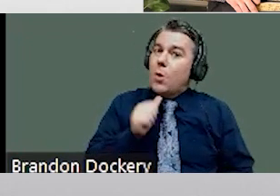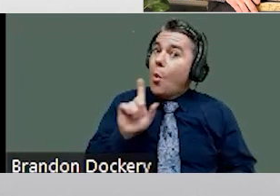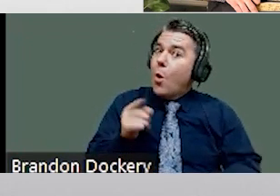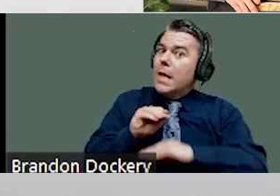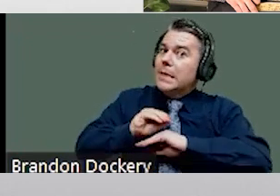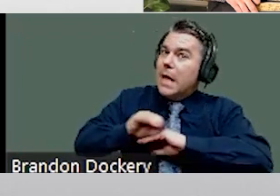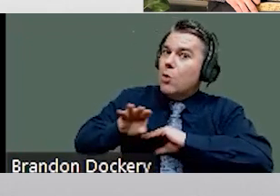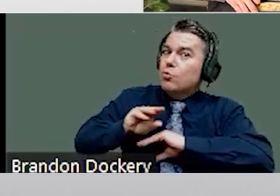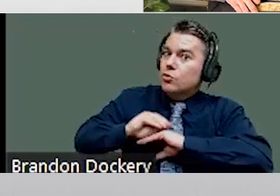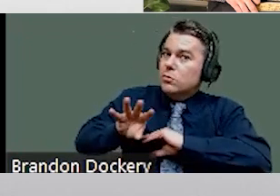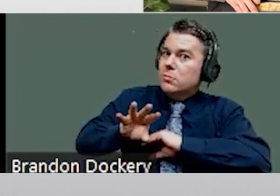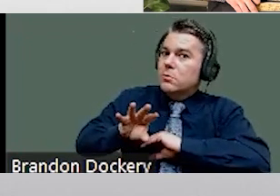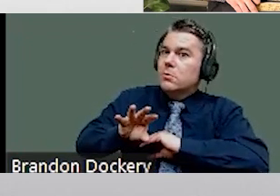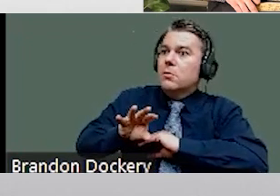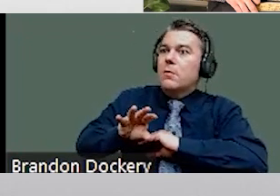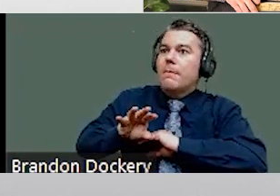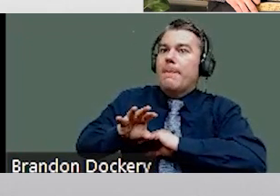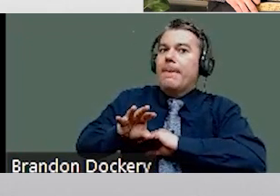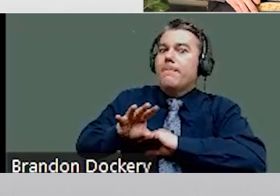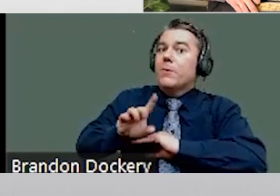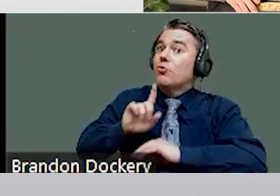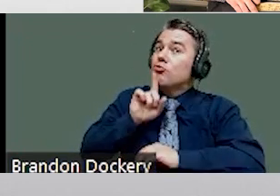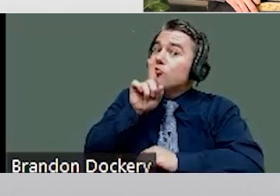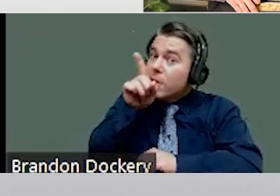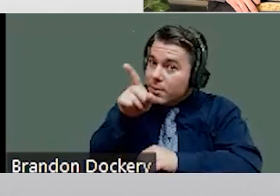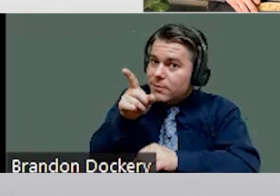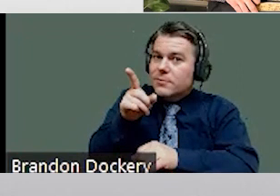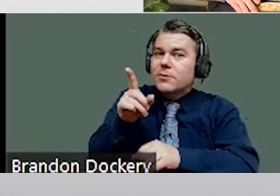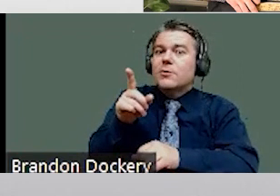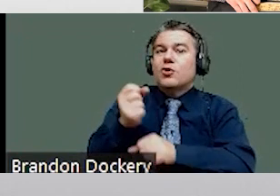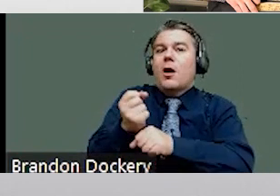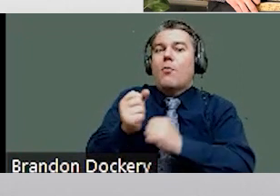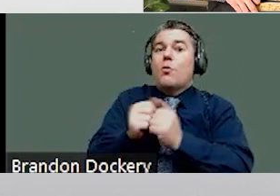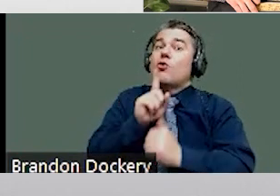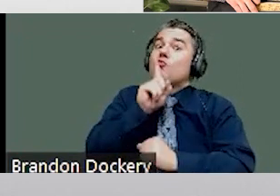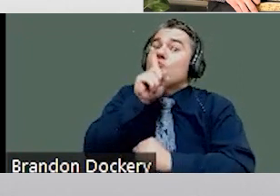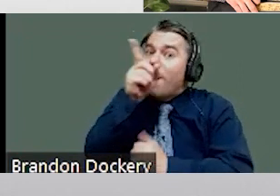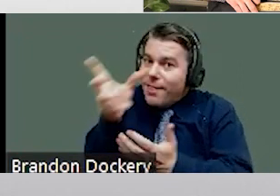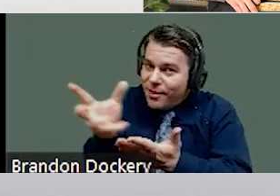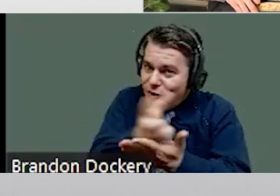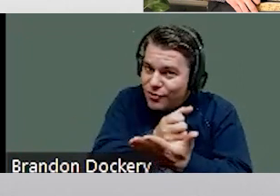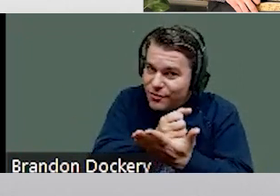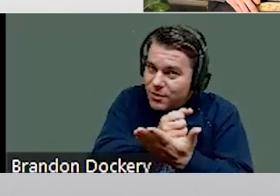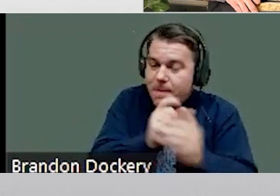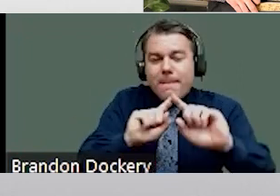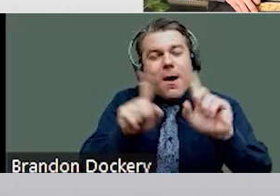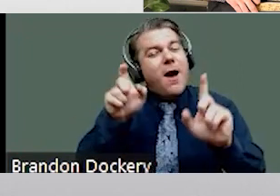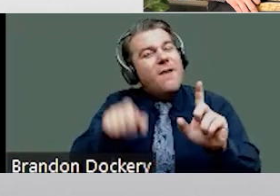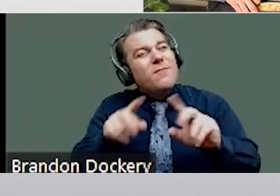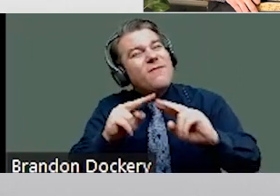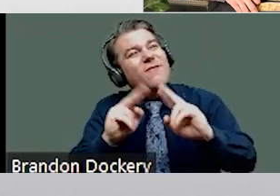not only counsel people on real jobs with real wages, but have to be